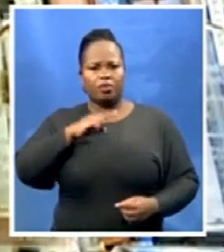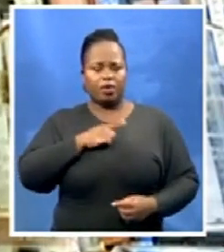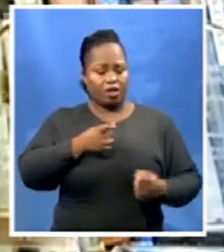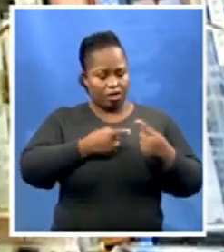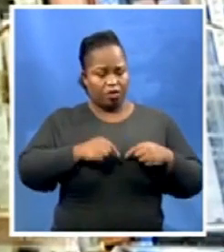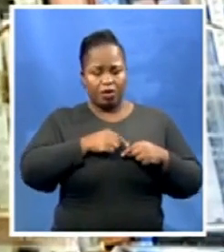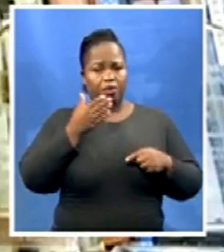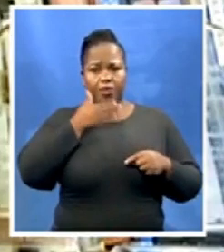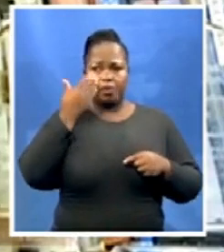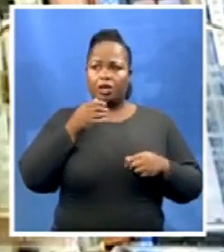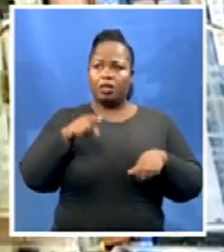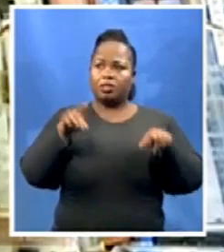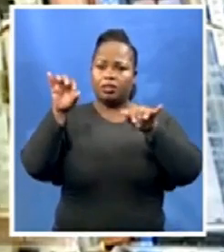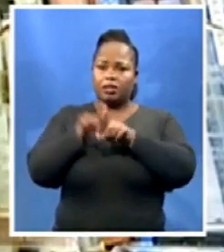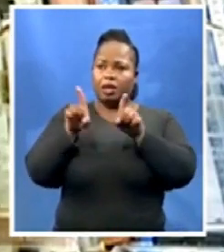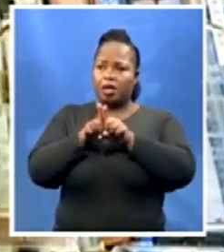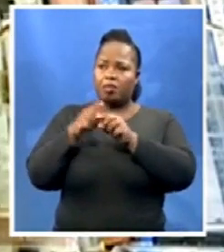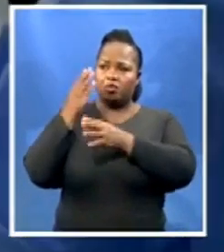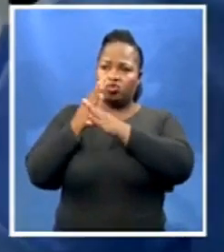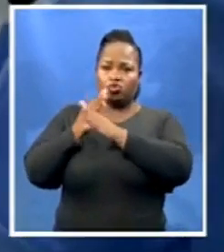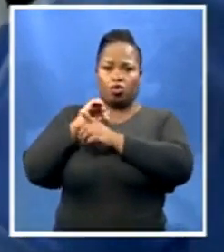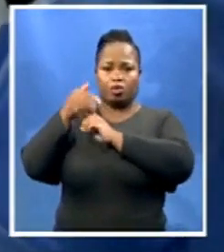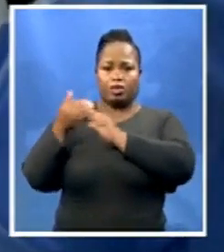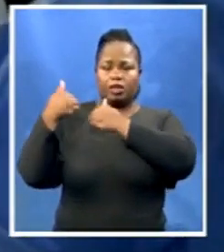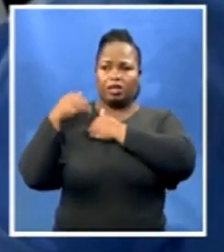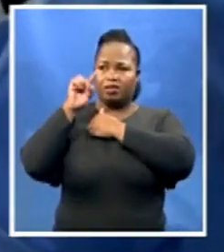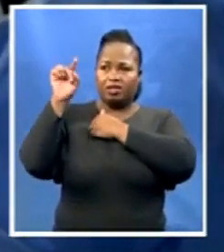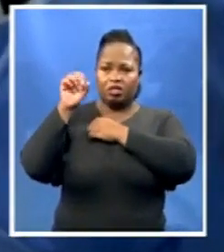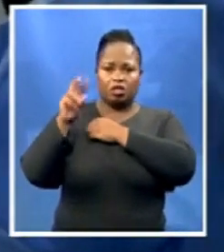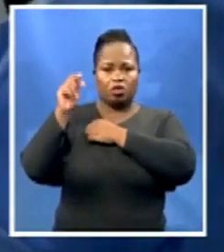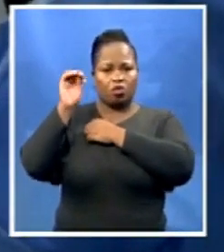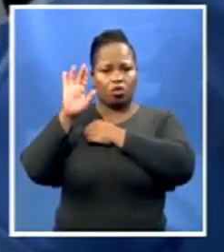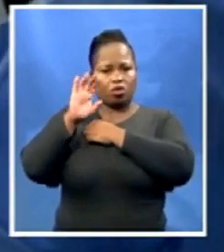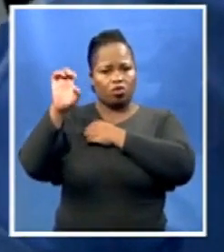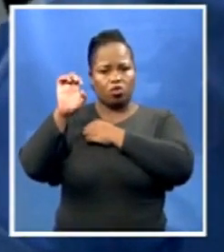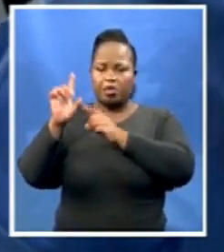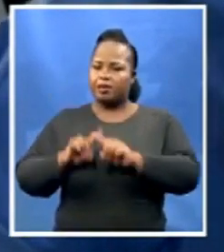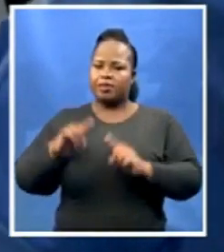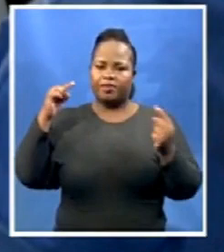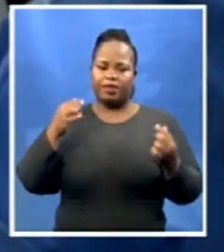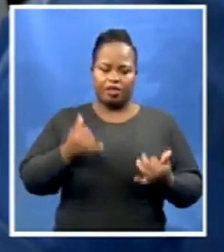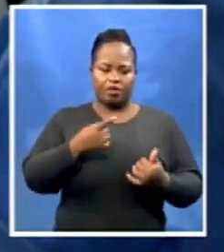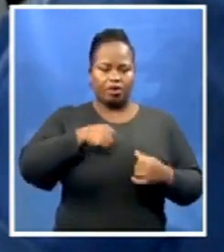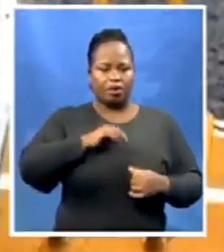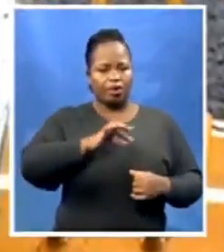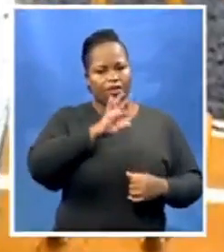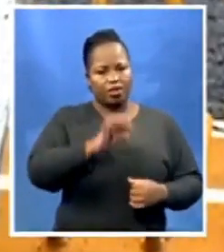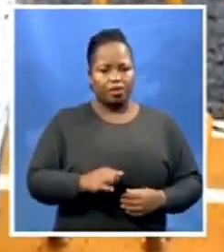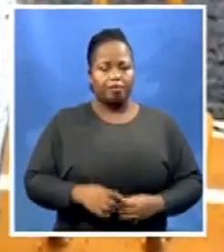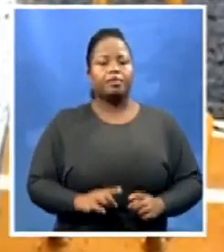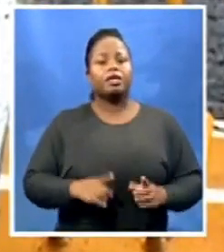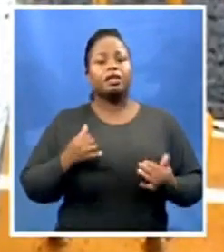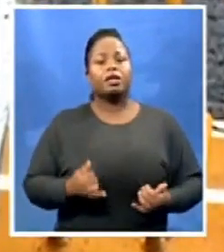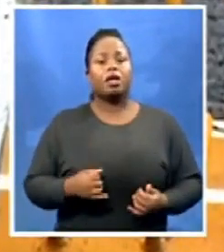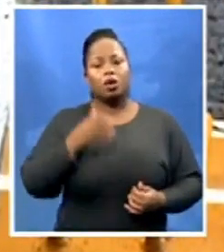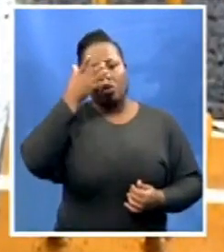job security that people in developed countries have. And yet, with infections in Africa now just over 15,000,